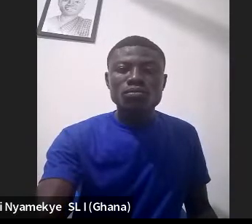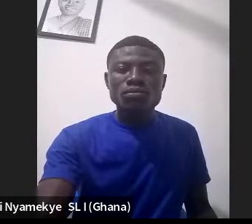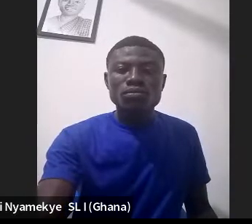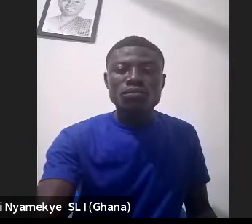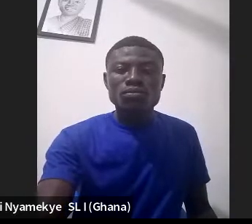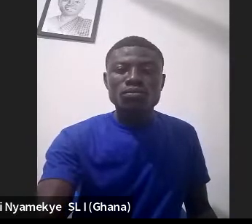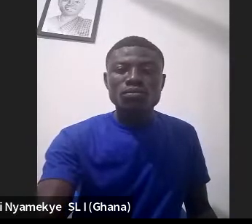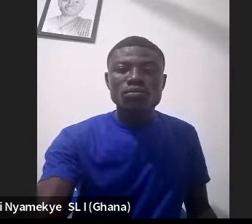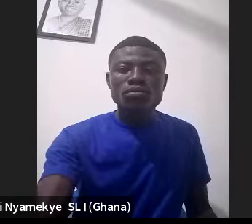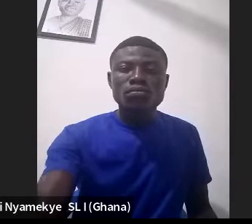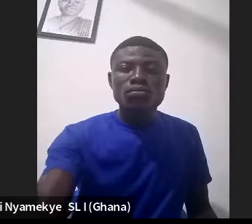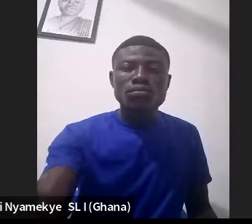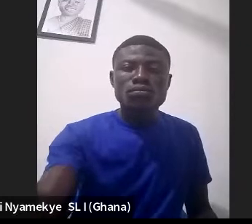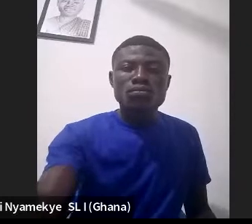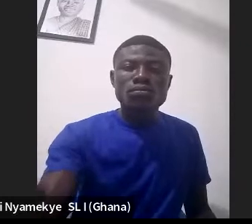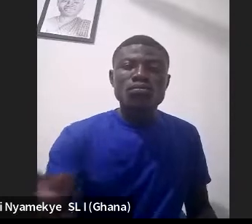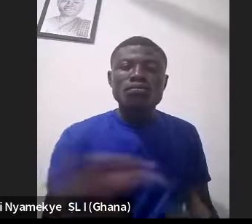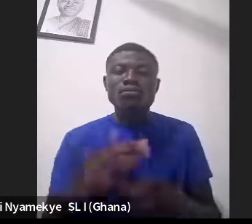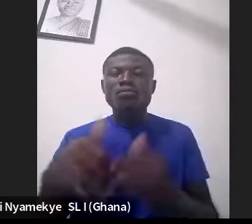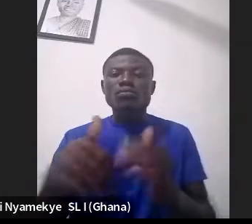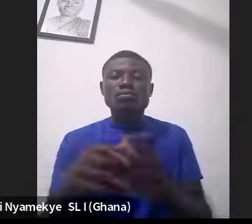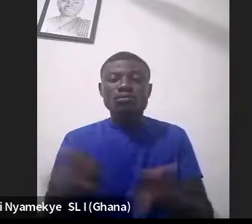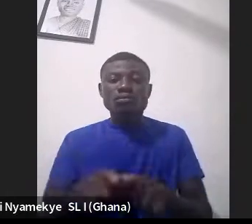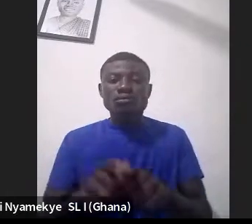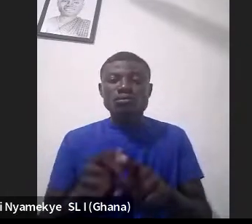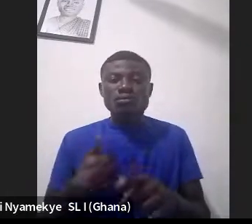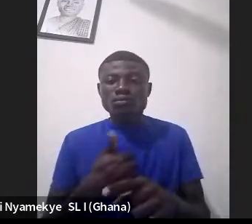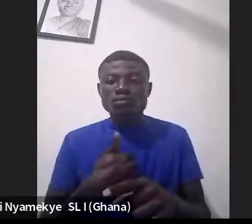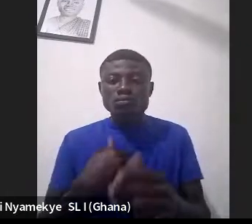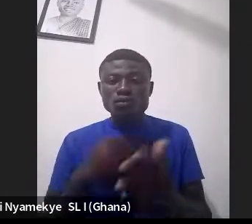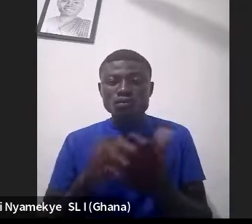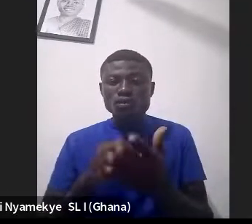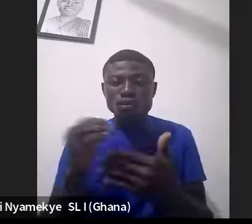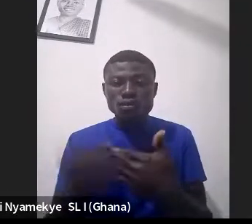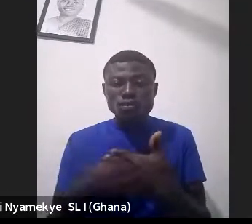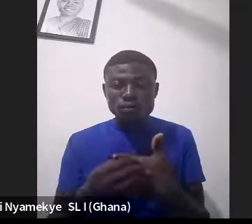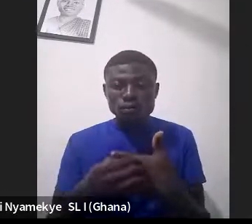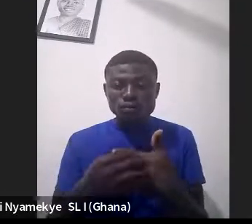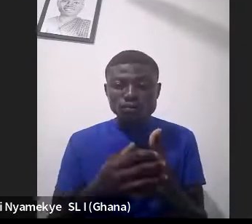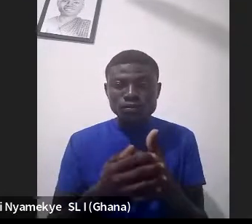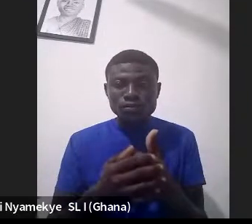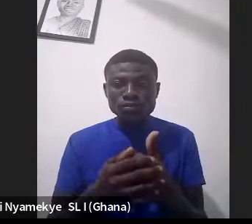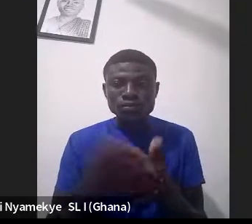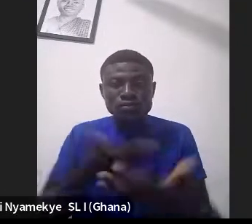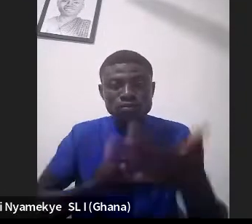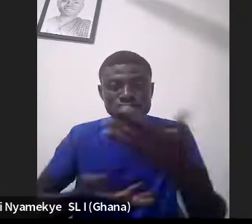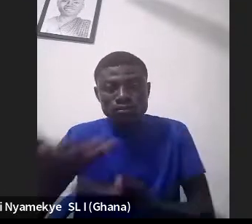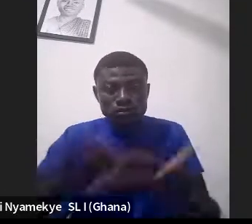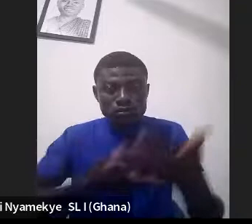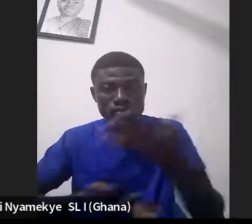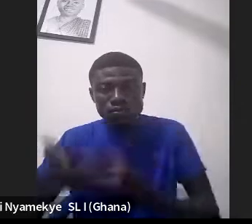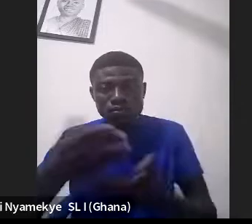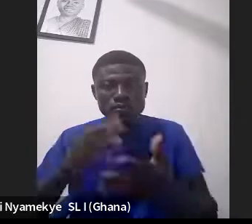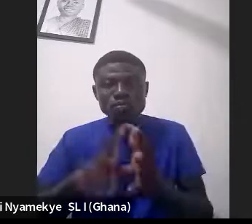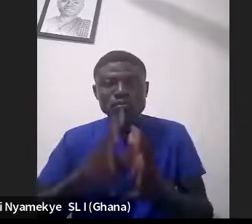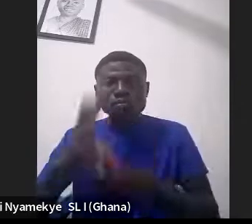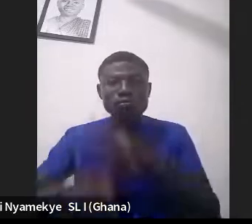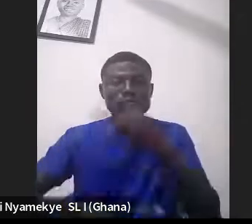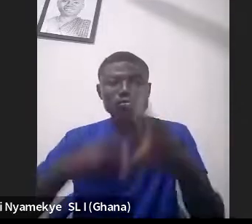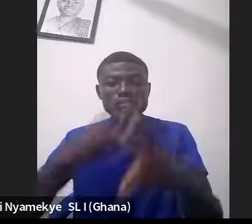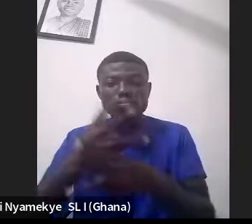Thank you. interestingly, we also have October as a dyslexia conversation, like global